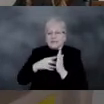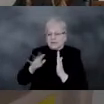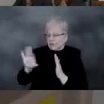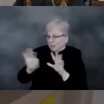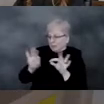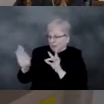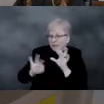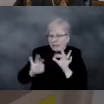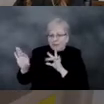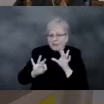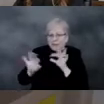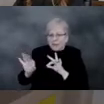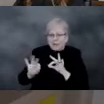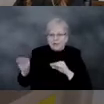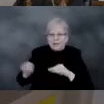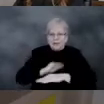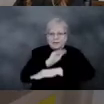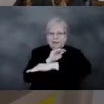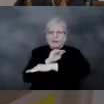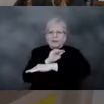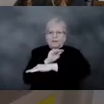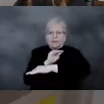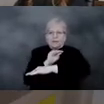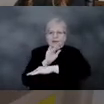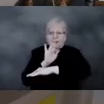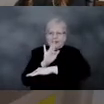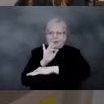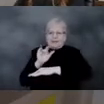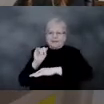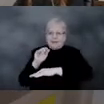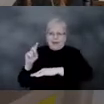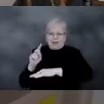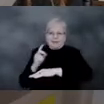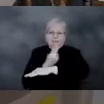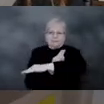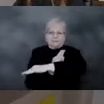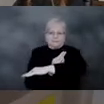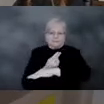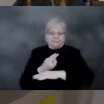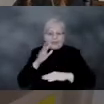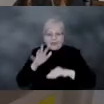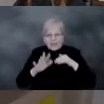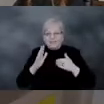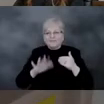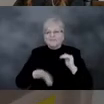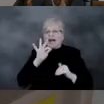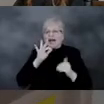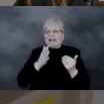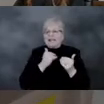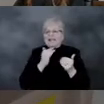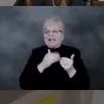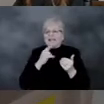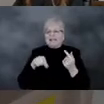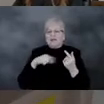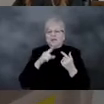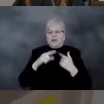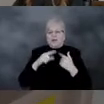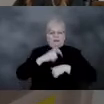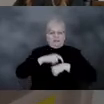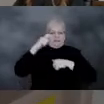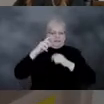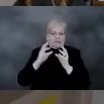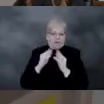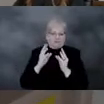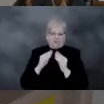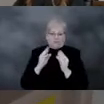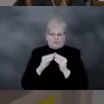exactly how many sessions are appearing. It'll be easier for you to navigate once the conference is live. So if you add a